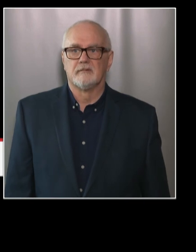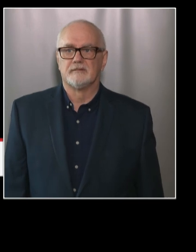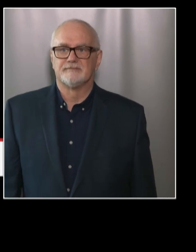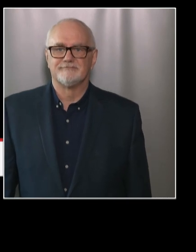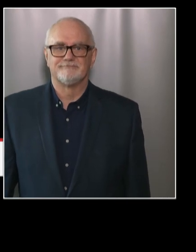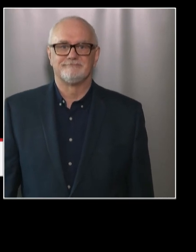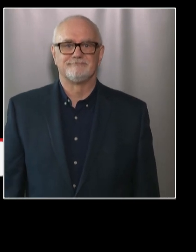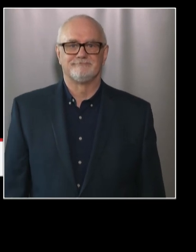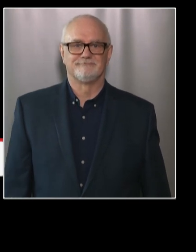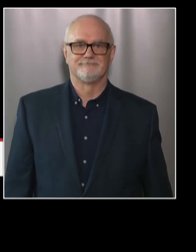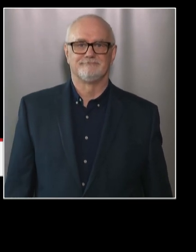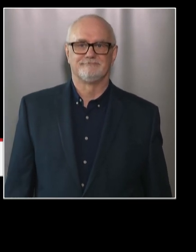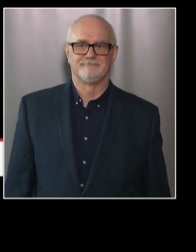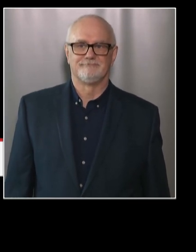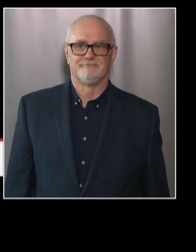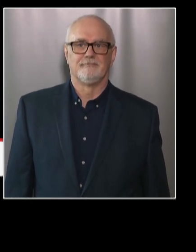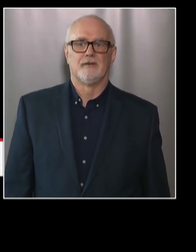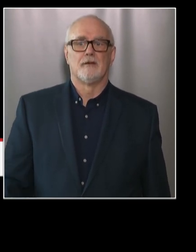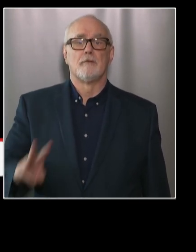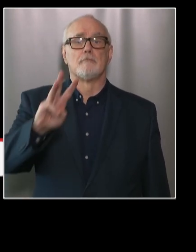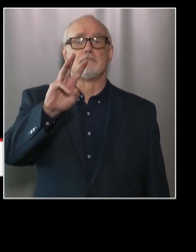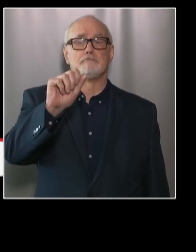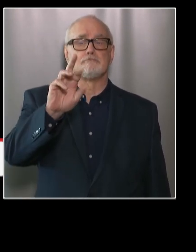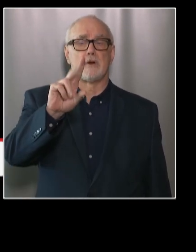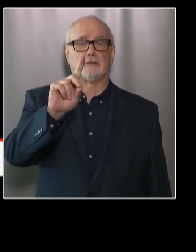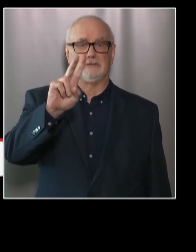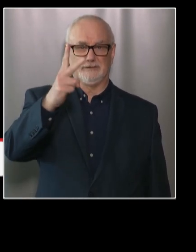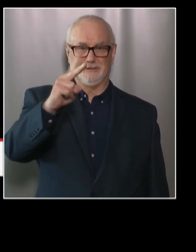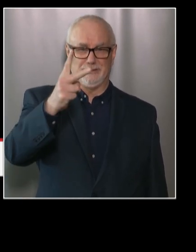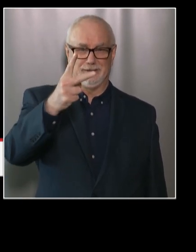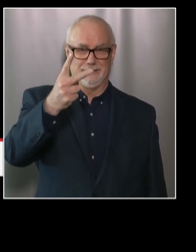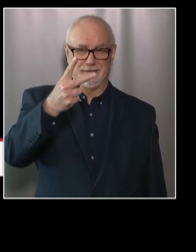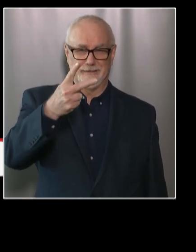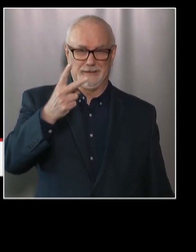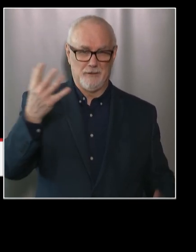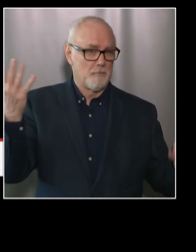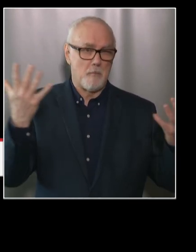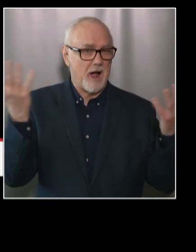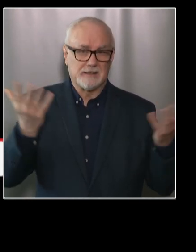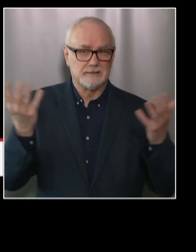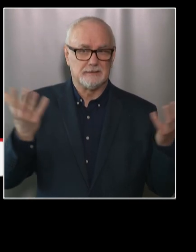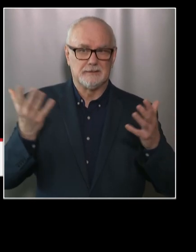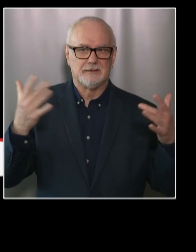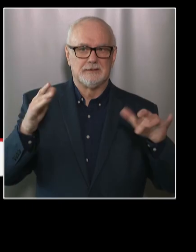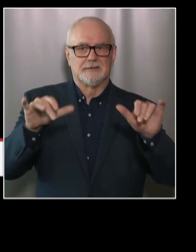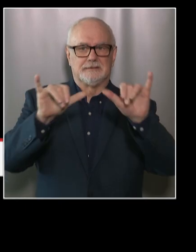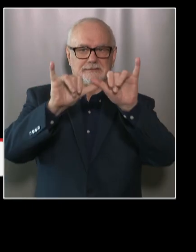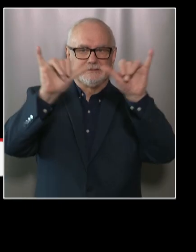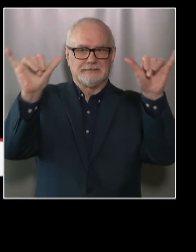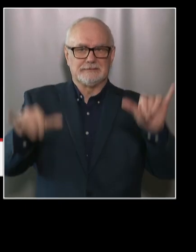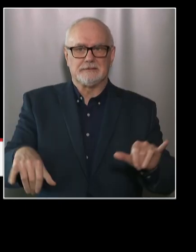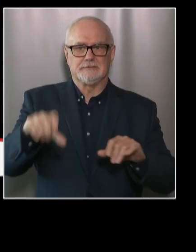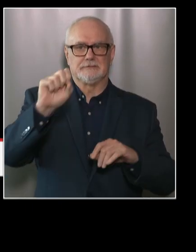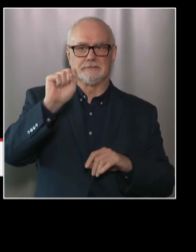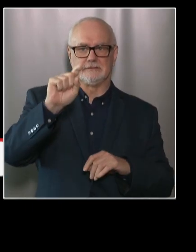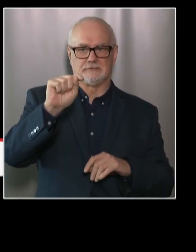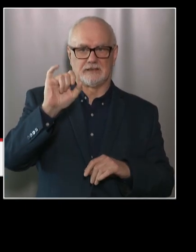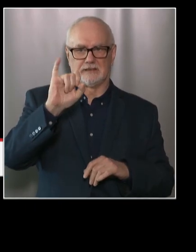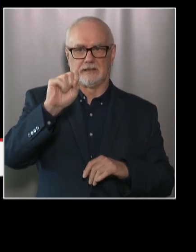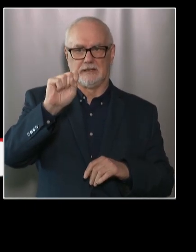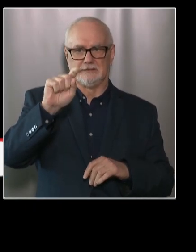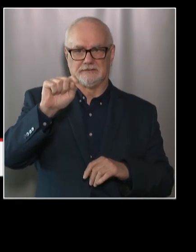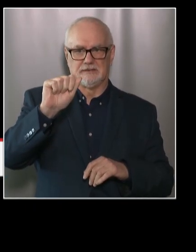Elite 8 project for Ward 2 is Station UNO. Though many people in this room will remember it as